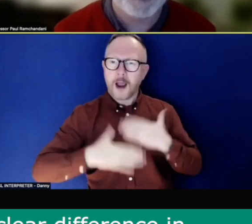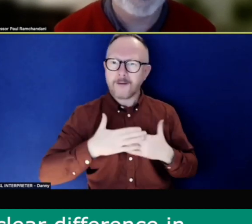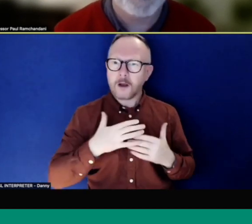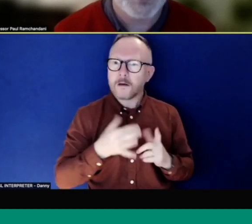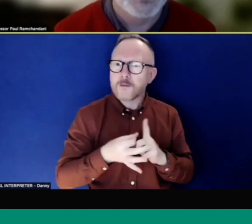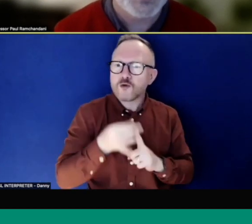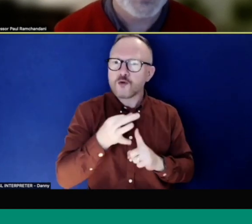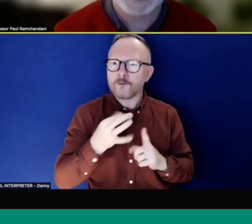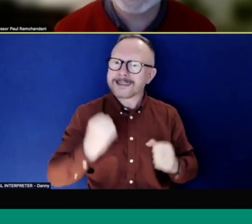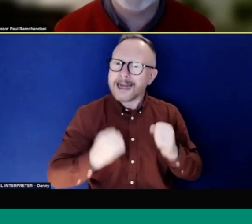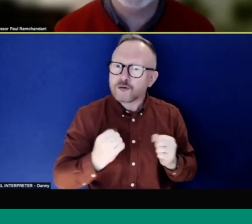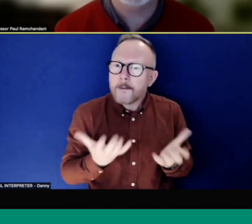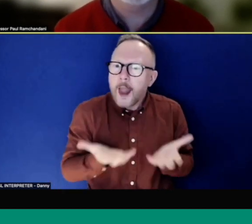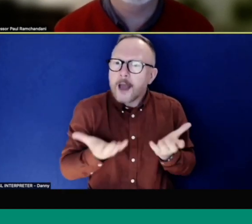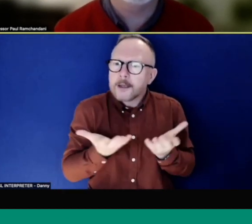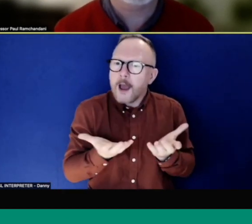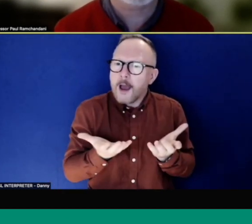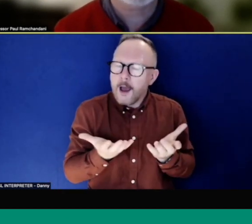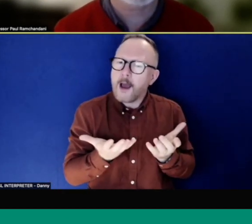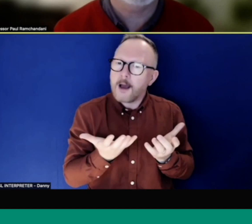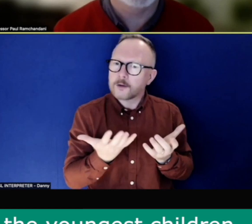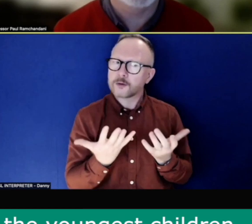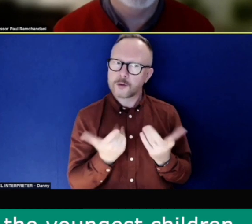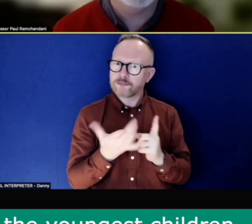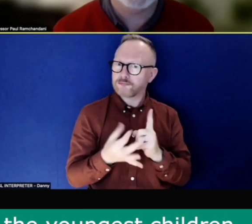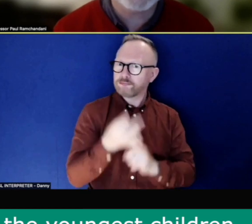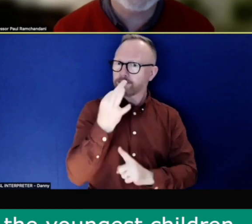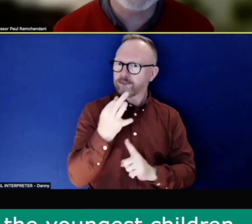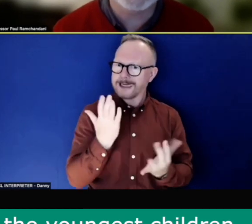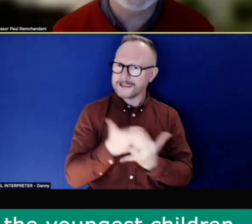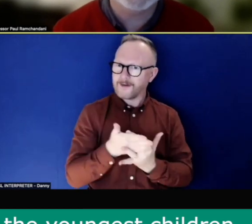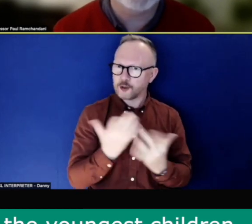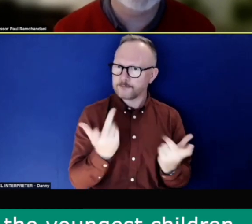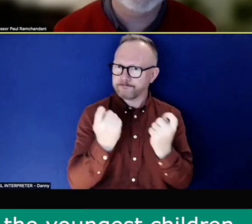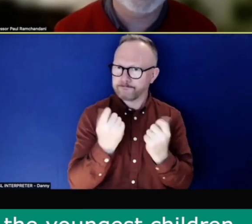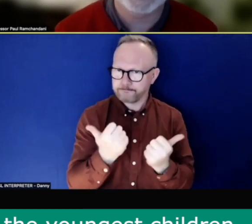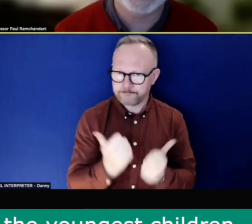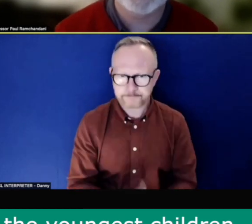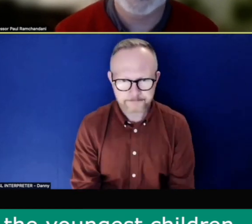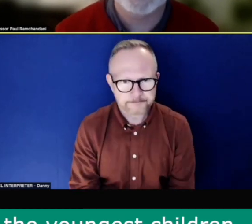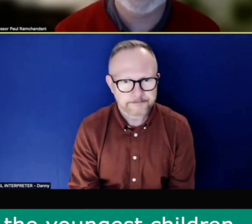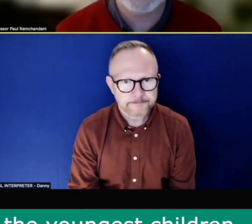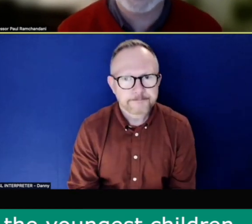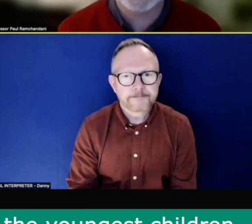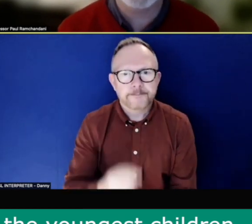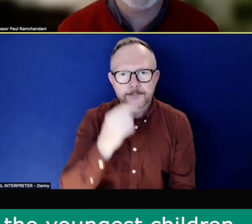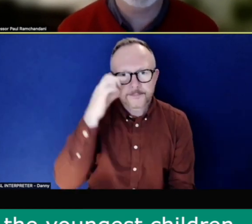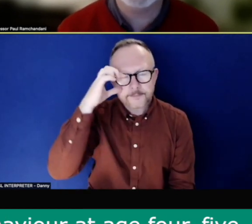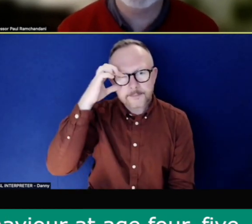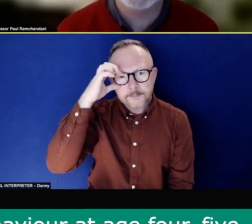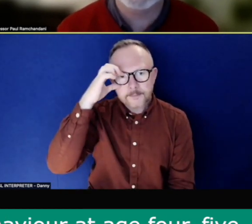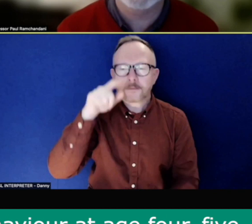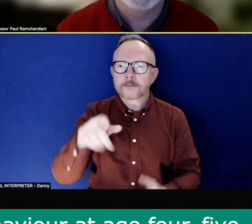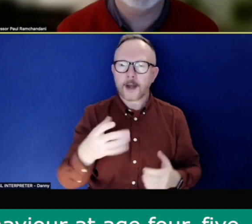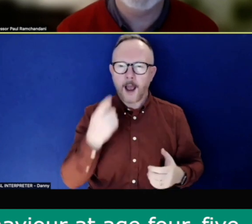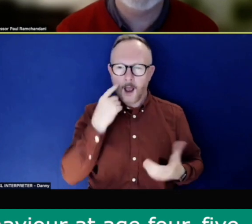parents. And next slide, please. We were interested to see if there was a difference for the youngest children. I think